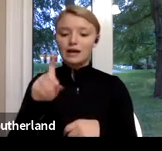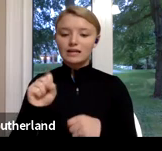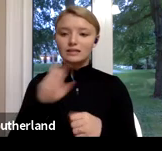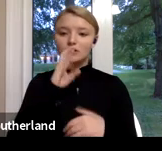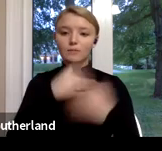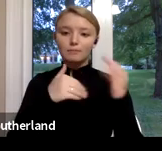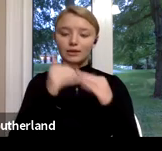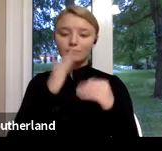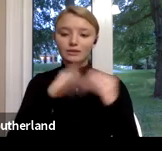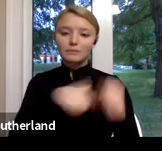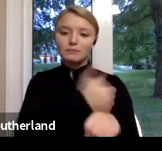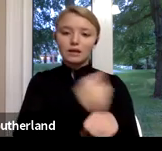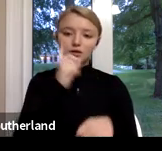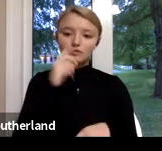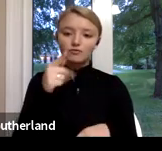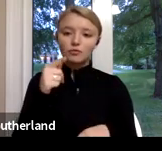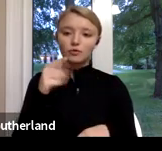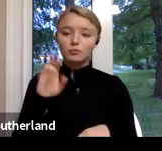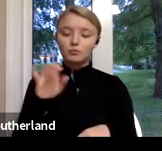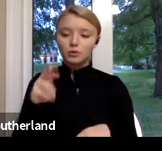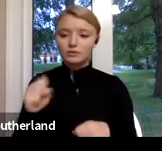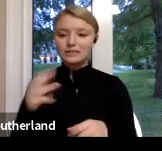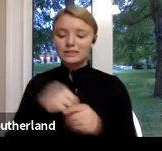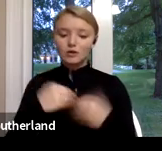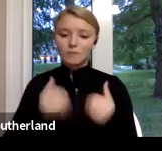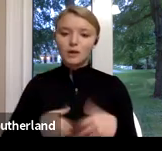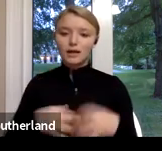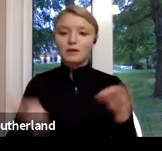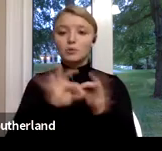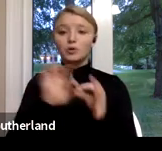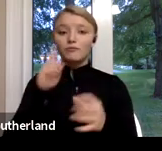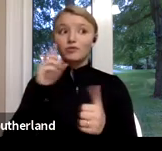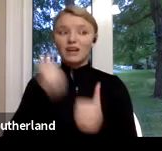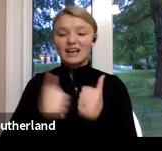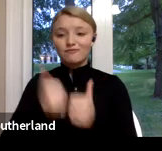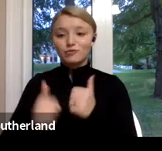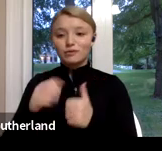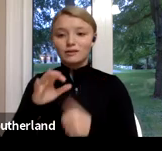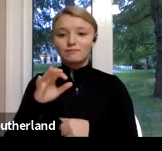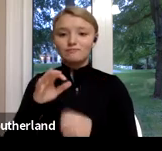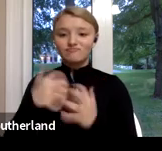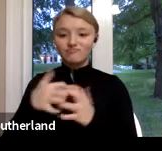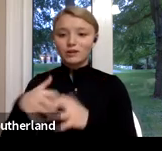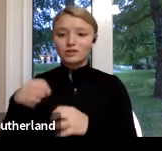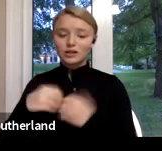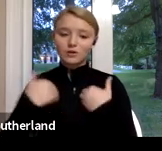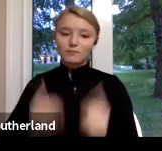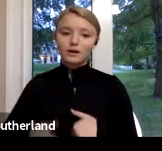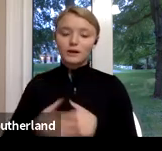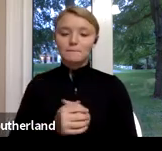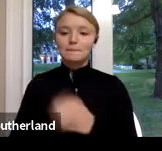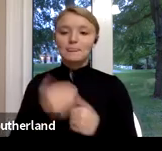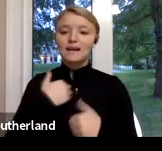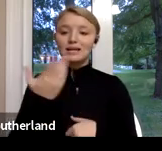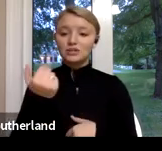important for like basically every function in our body. So it contains 13%